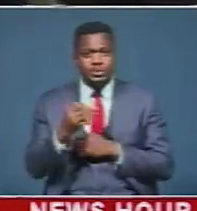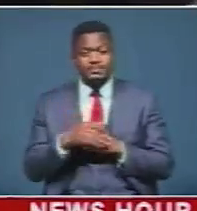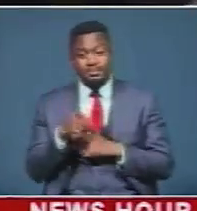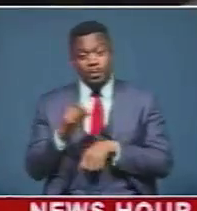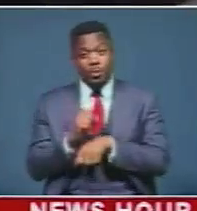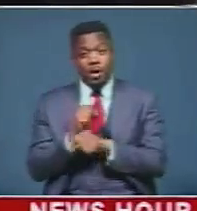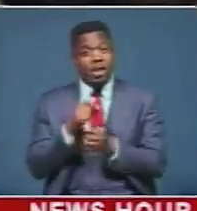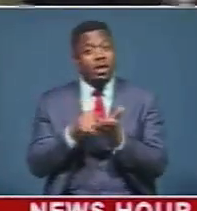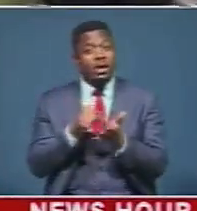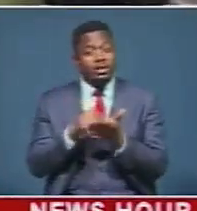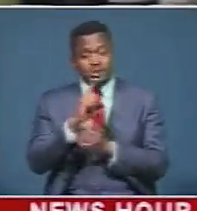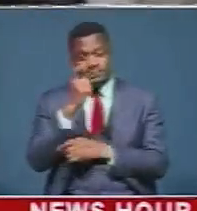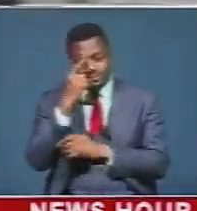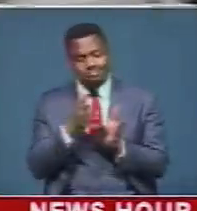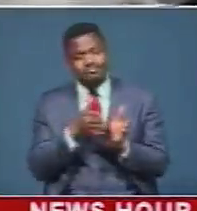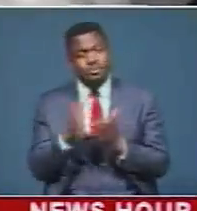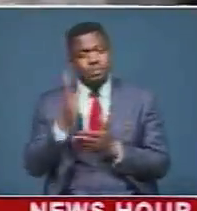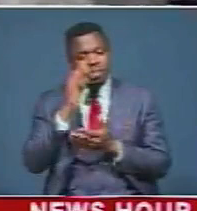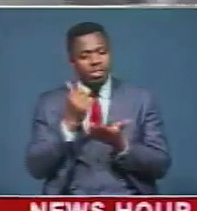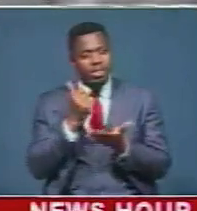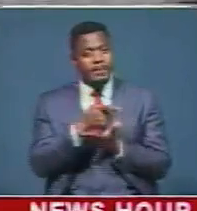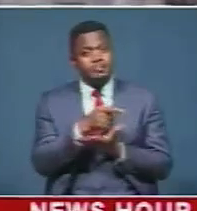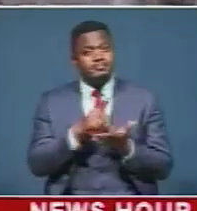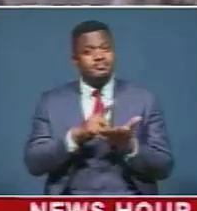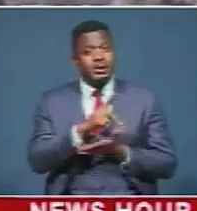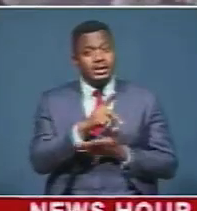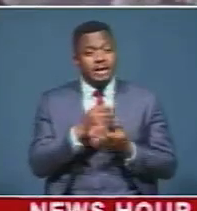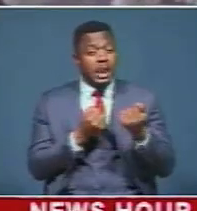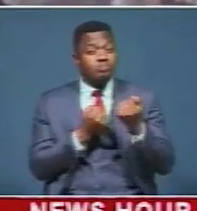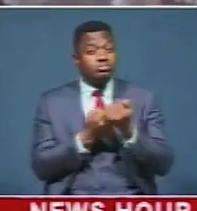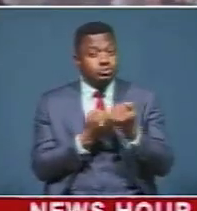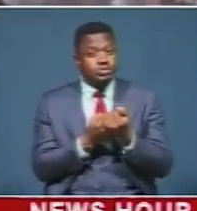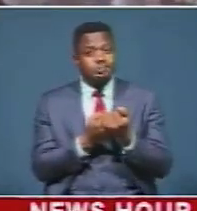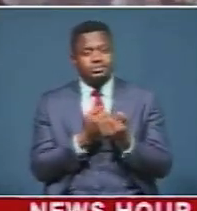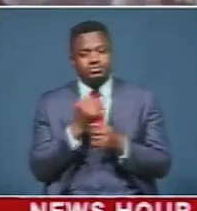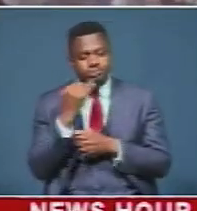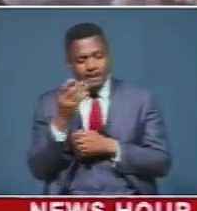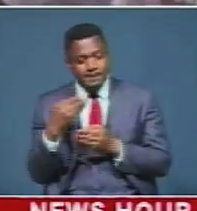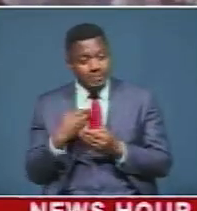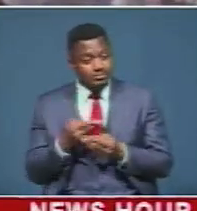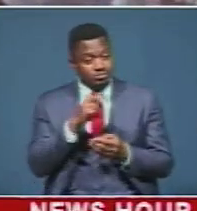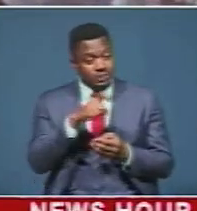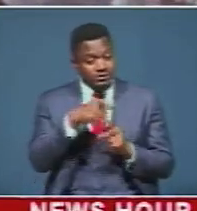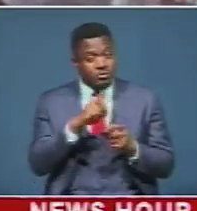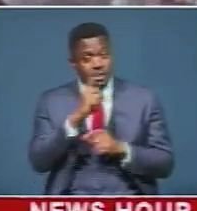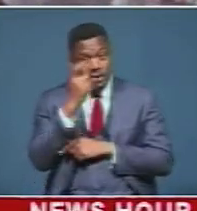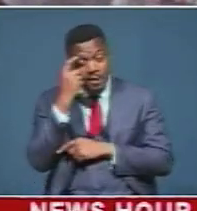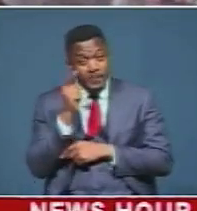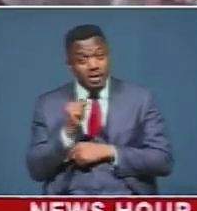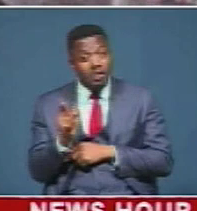the company's debt, government is prepared to help out. Assistance and intervention that you require of government